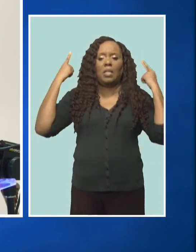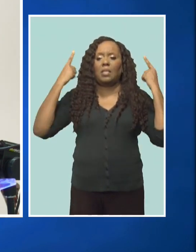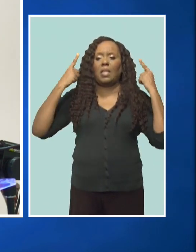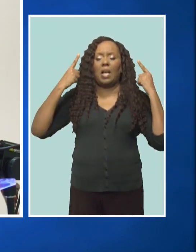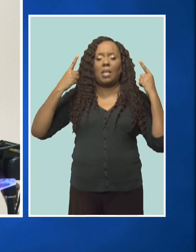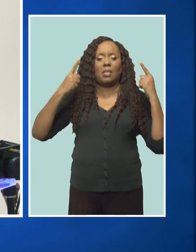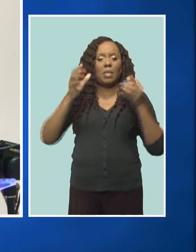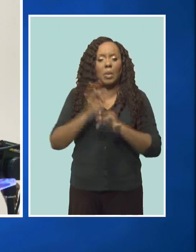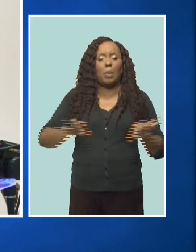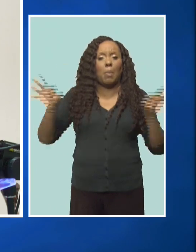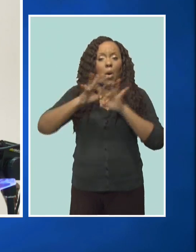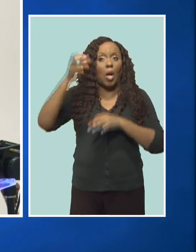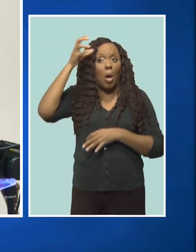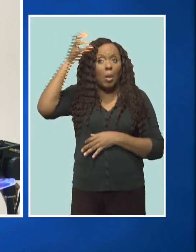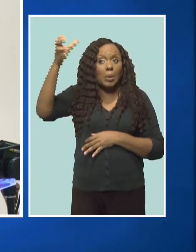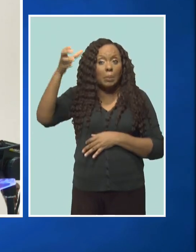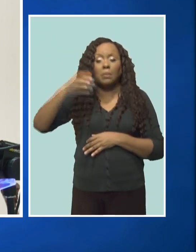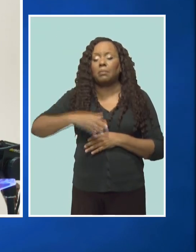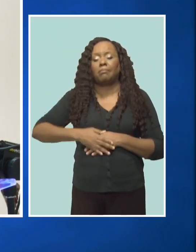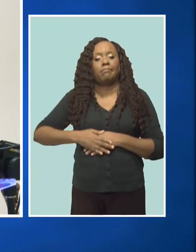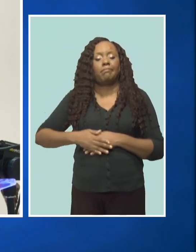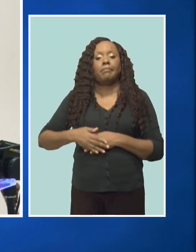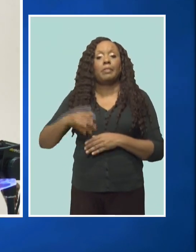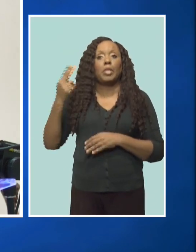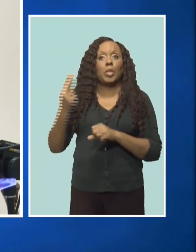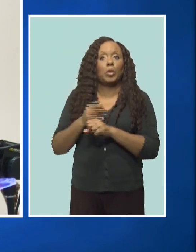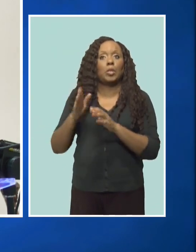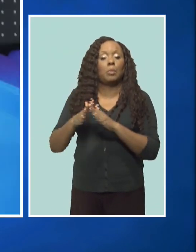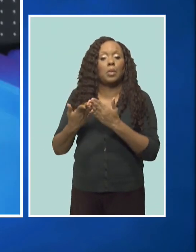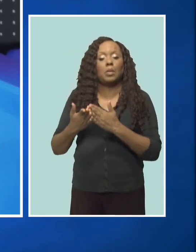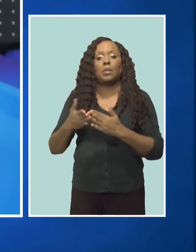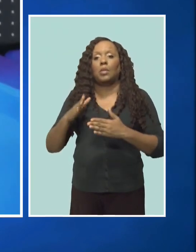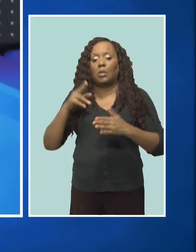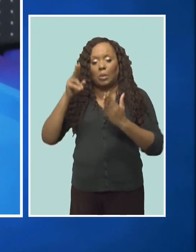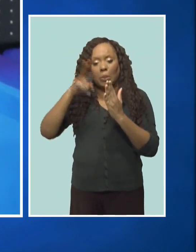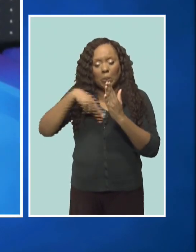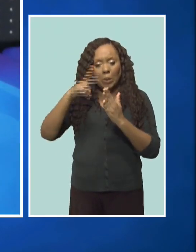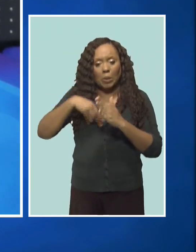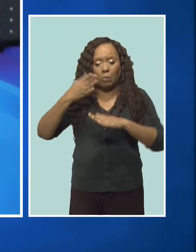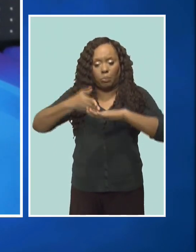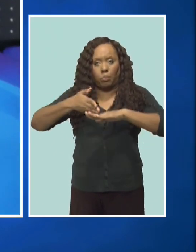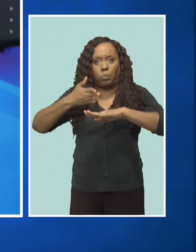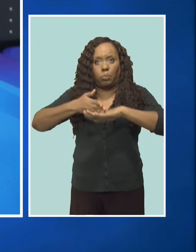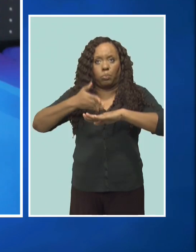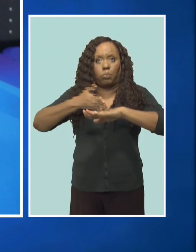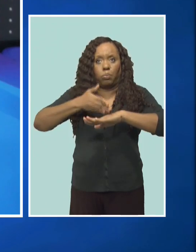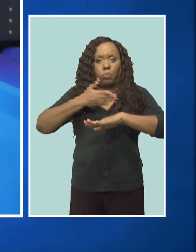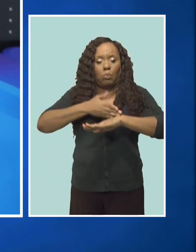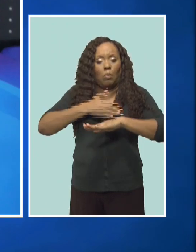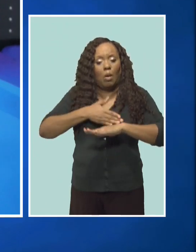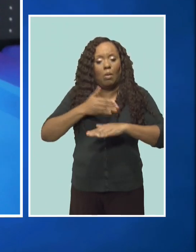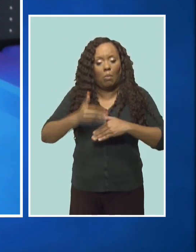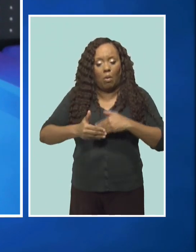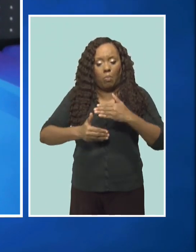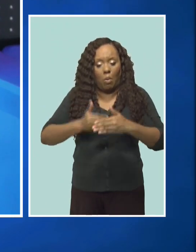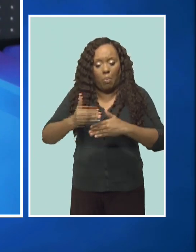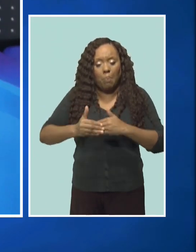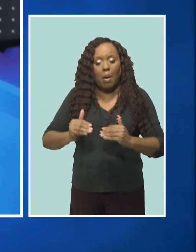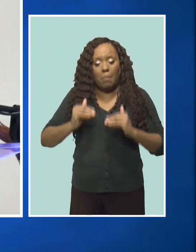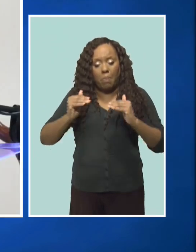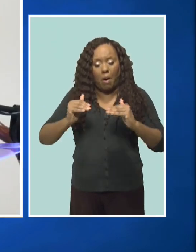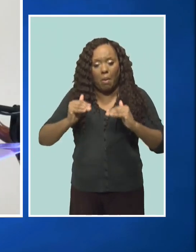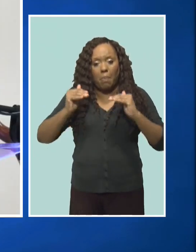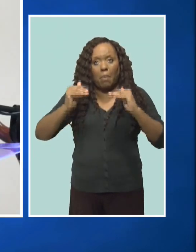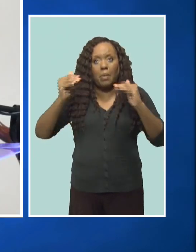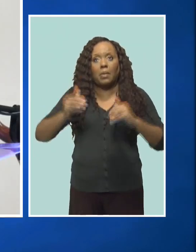book can still be used to help them to get along and to improve as they move through at the secondary level. Head of the